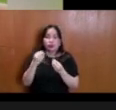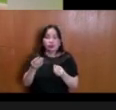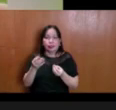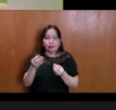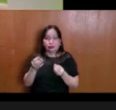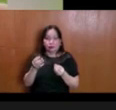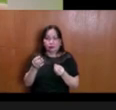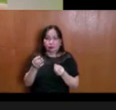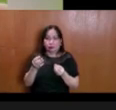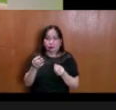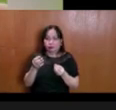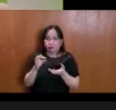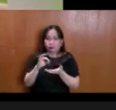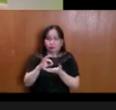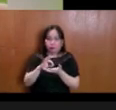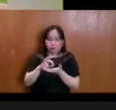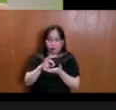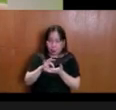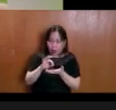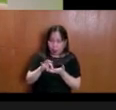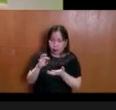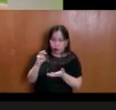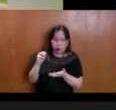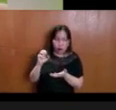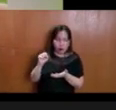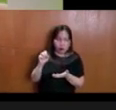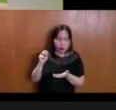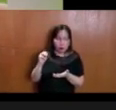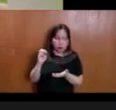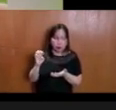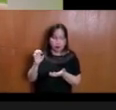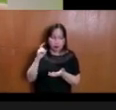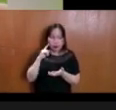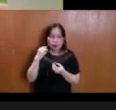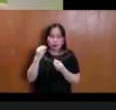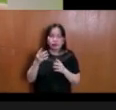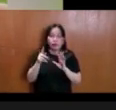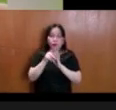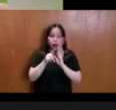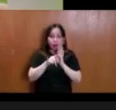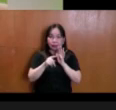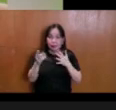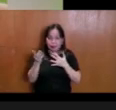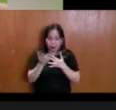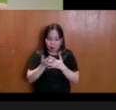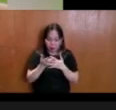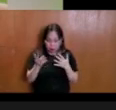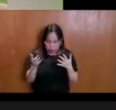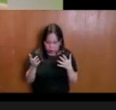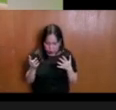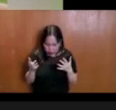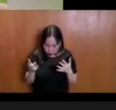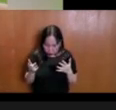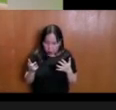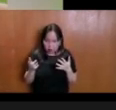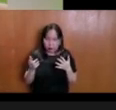to the MSME. So we think that we can do this through policy interventions,